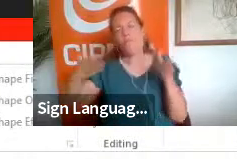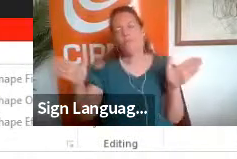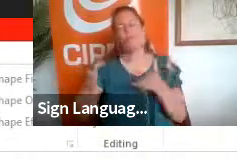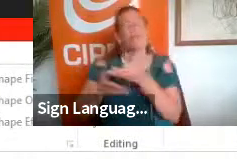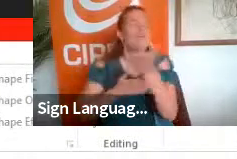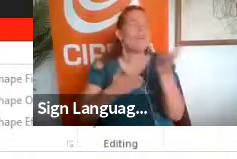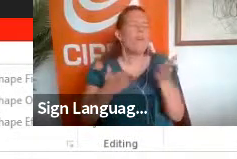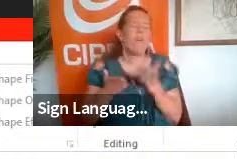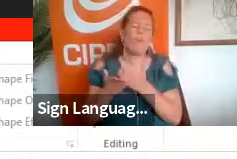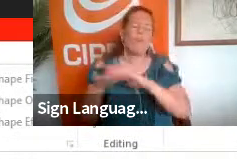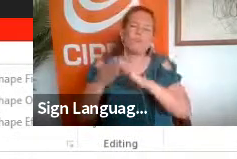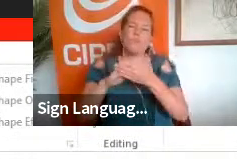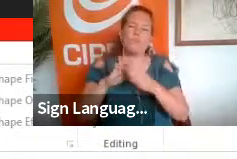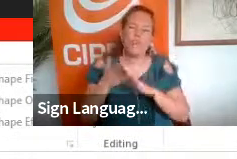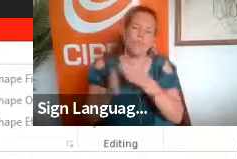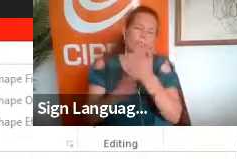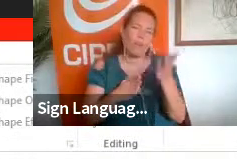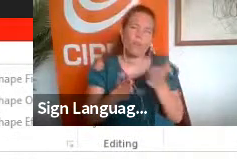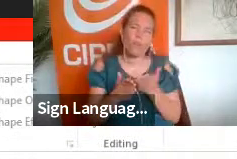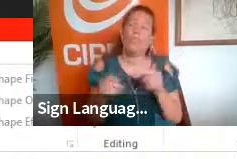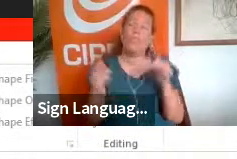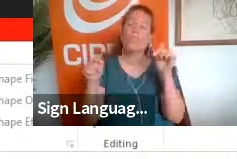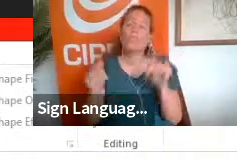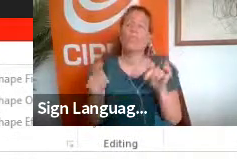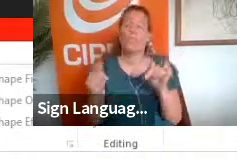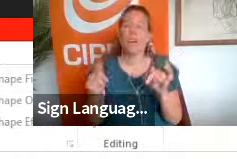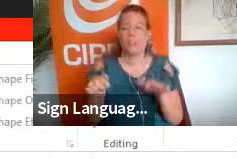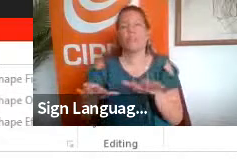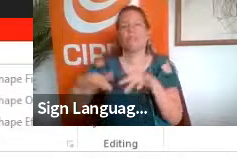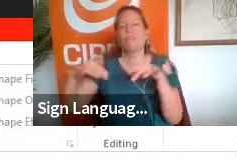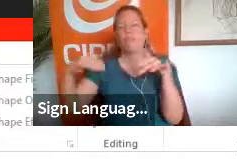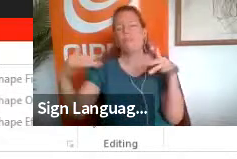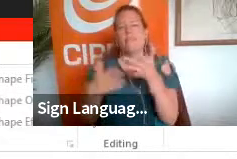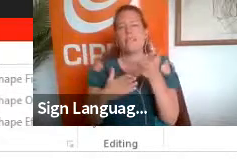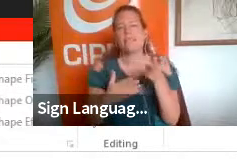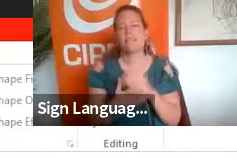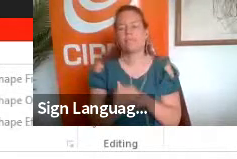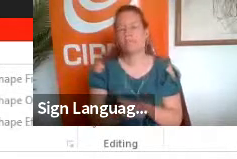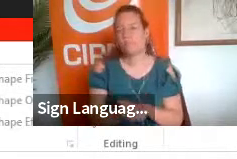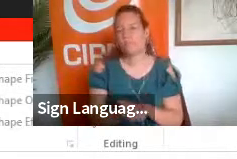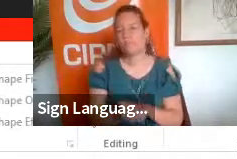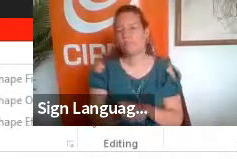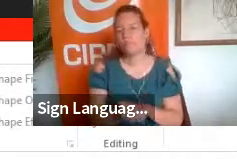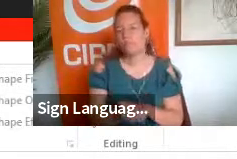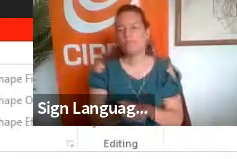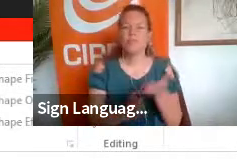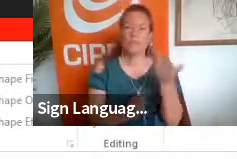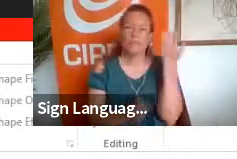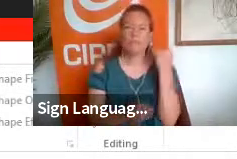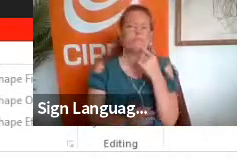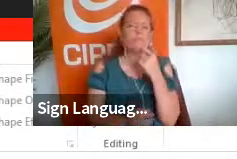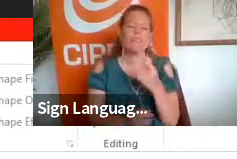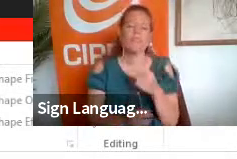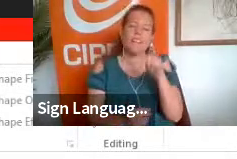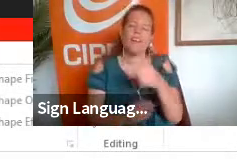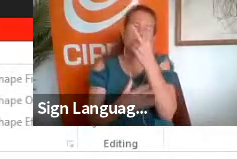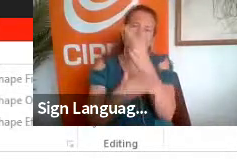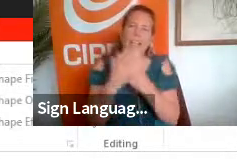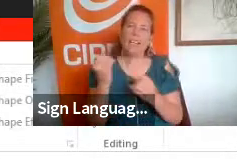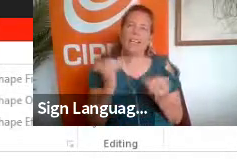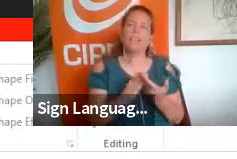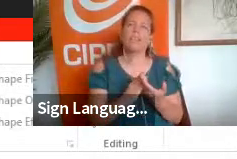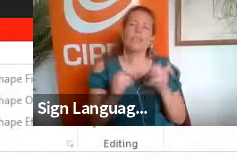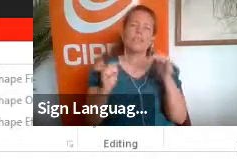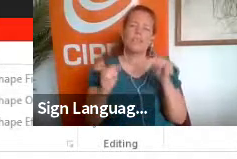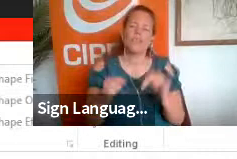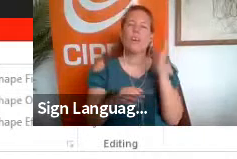rights sectors, and for now, the Twitter public. And as I earlier mentioned, it's bilingual for now, so the platform is available